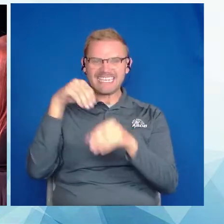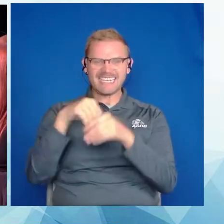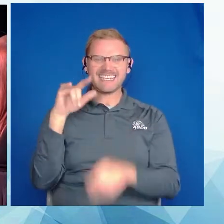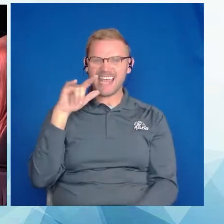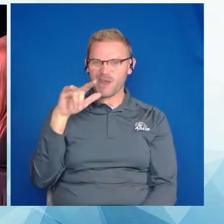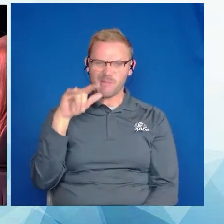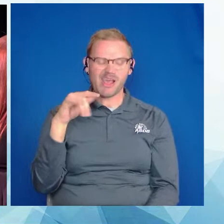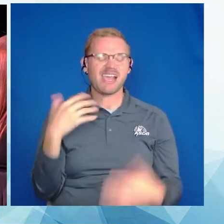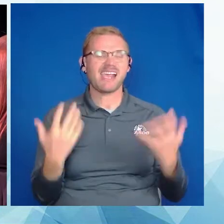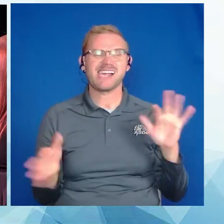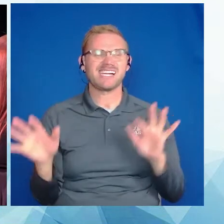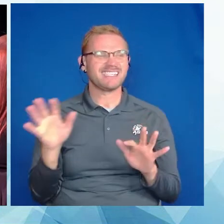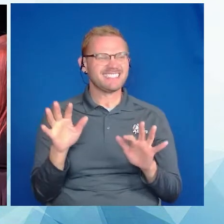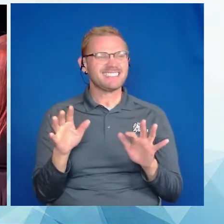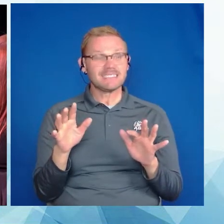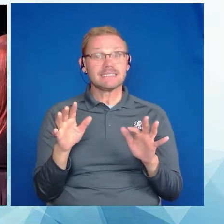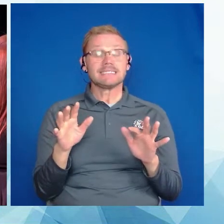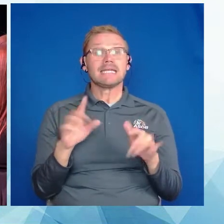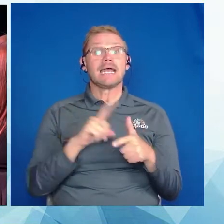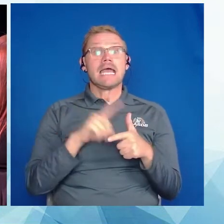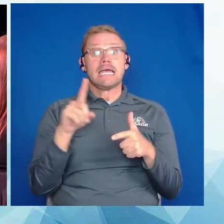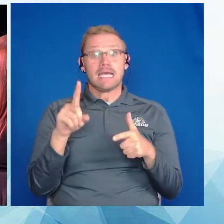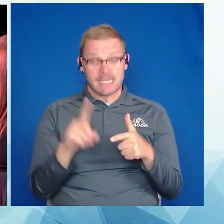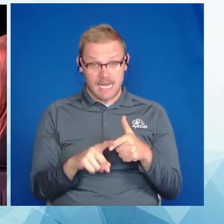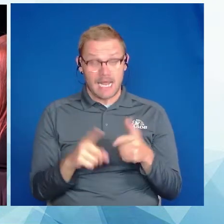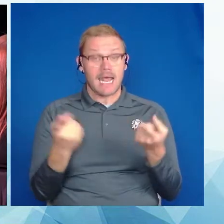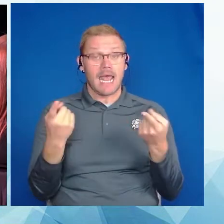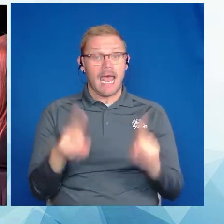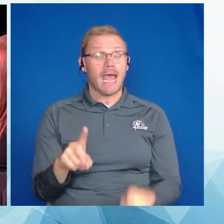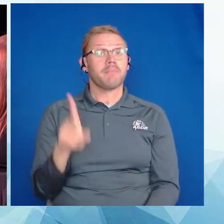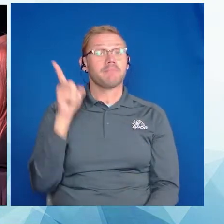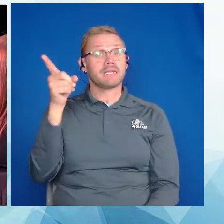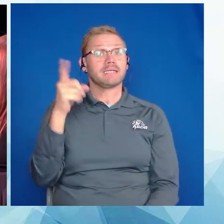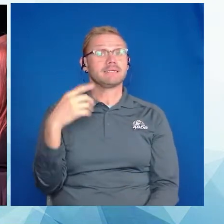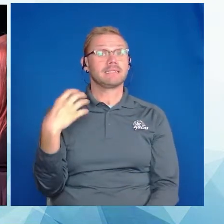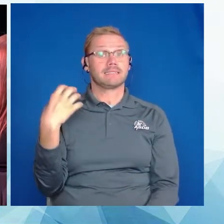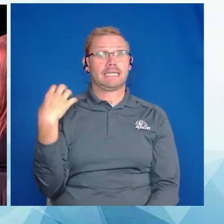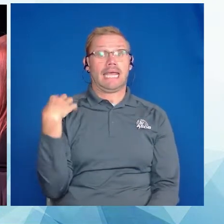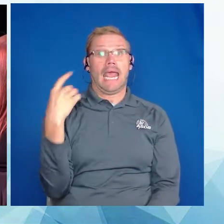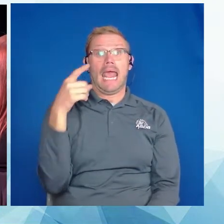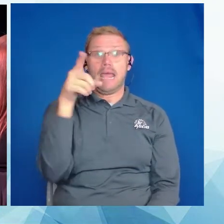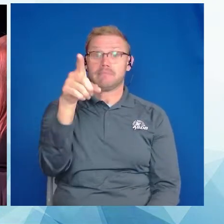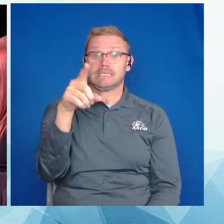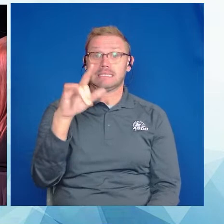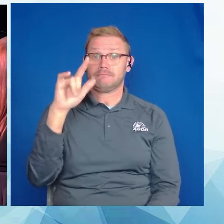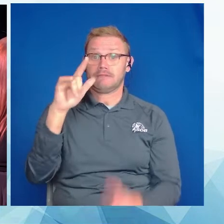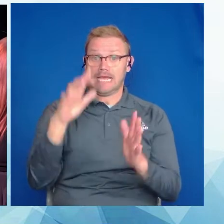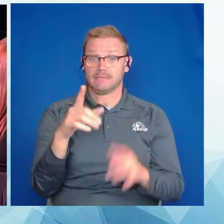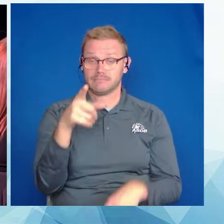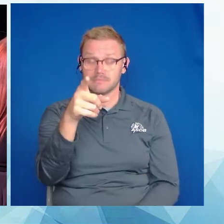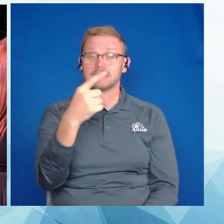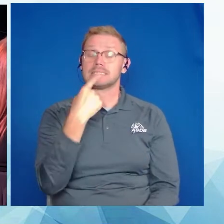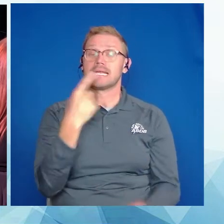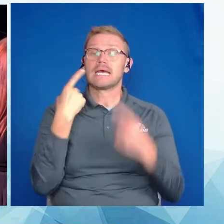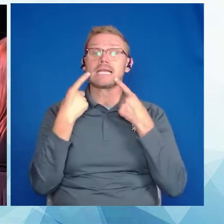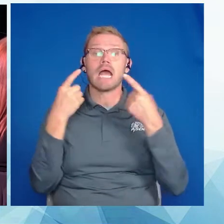cabin, and then they heard the captain make an announcement